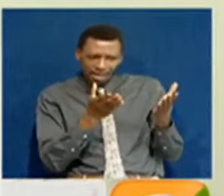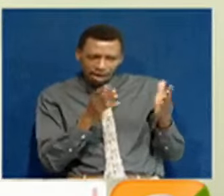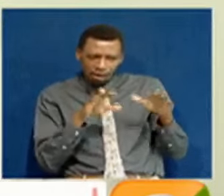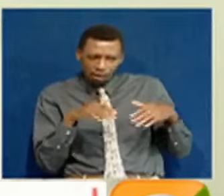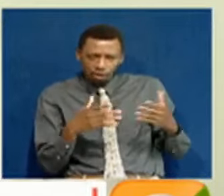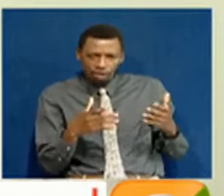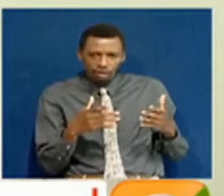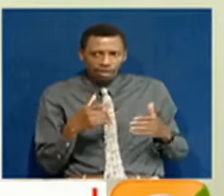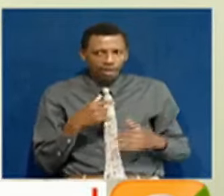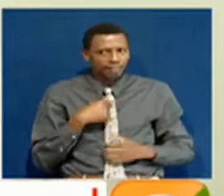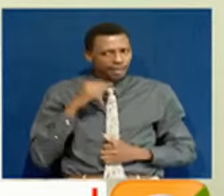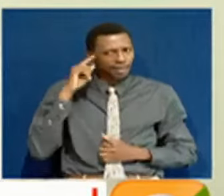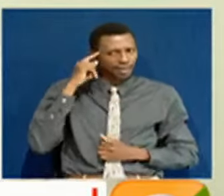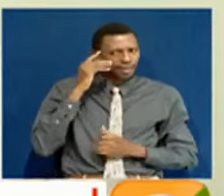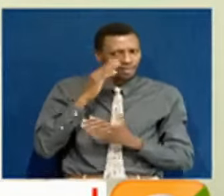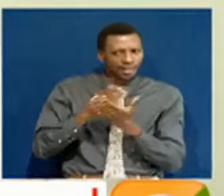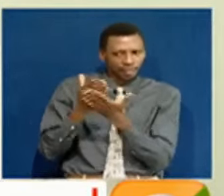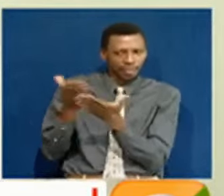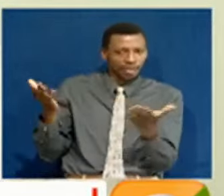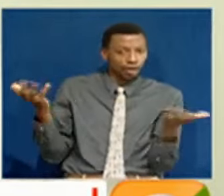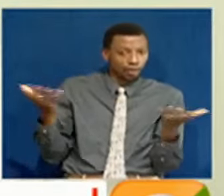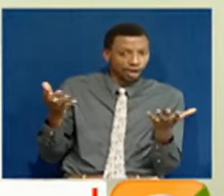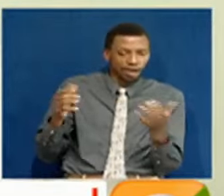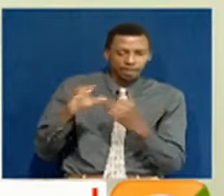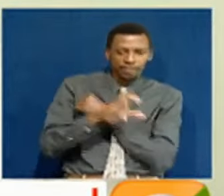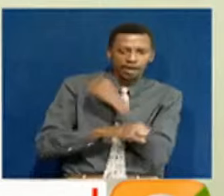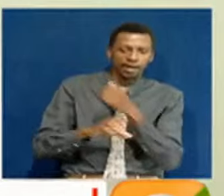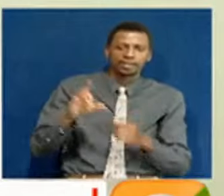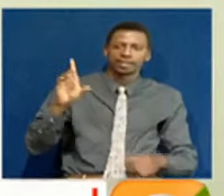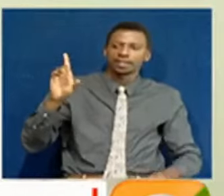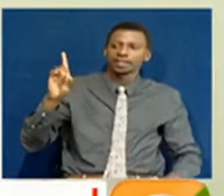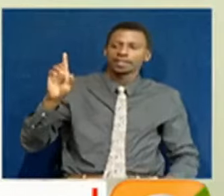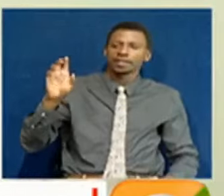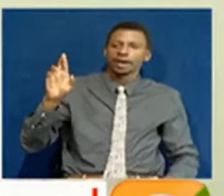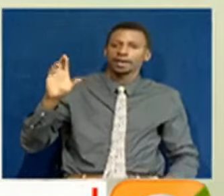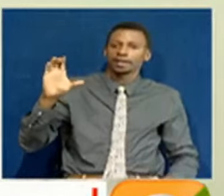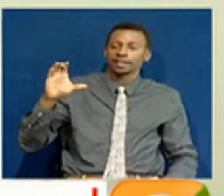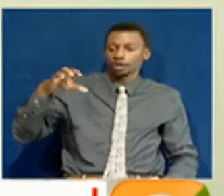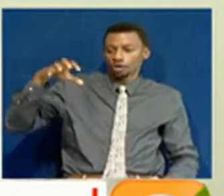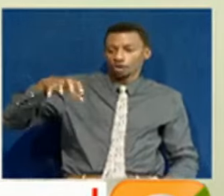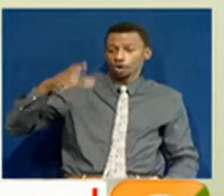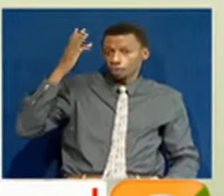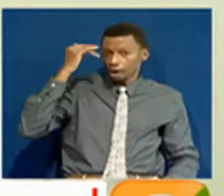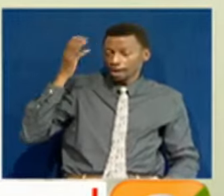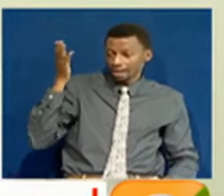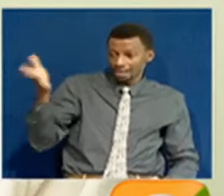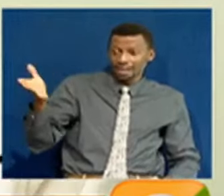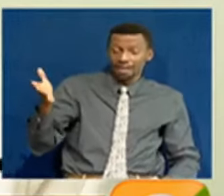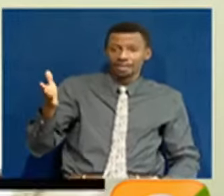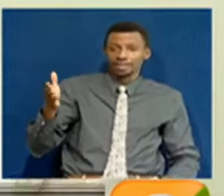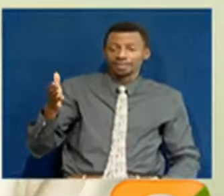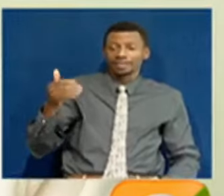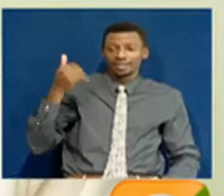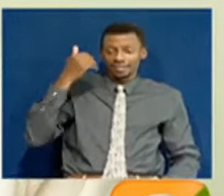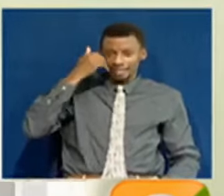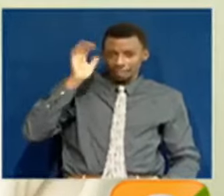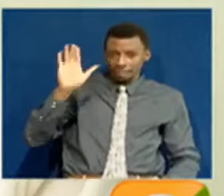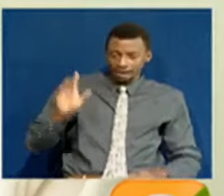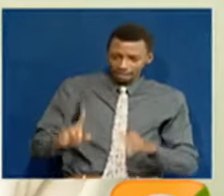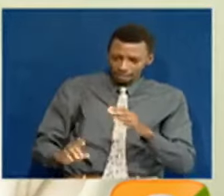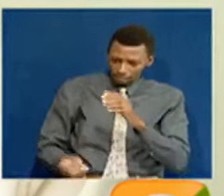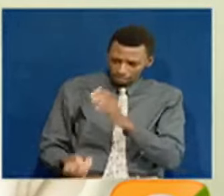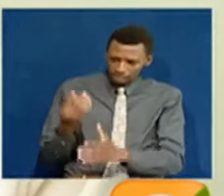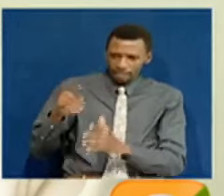in DRC Congo, because in DRC Congo, Mpox has been endemic for a prolonged period of